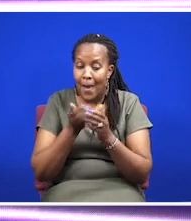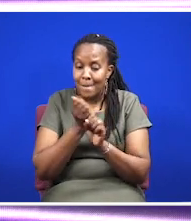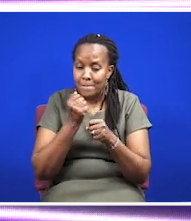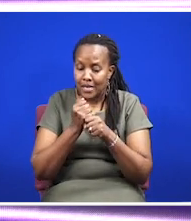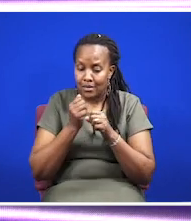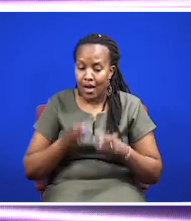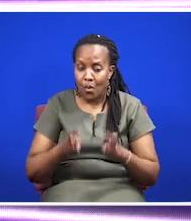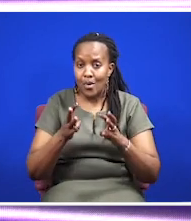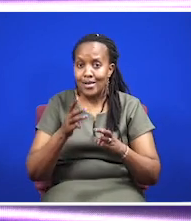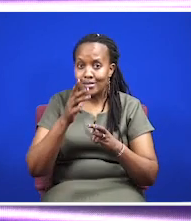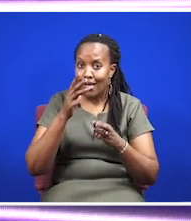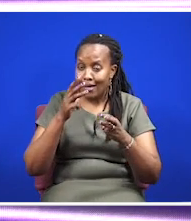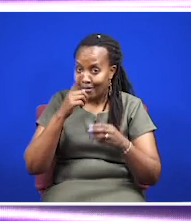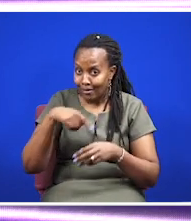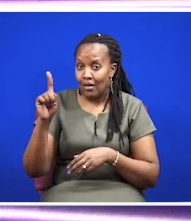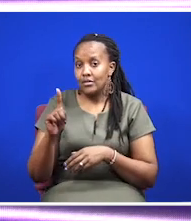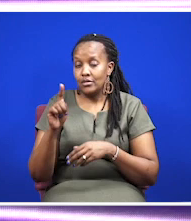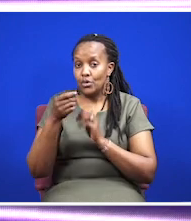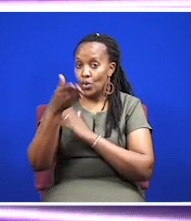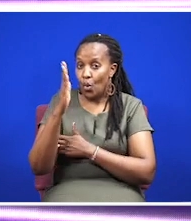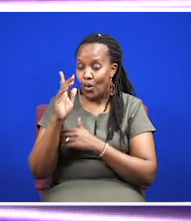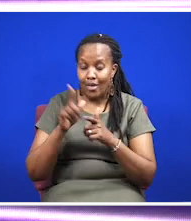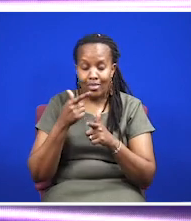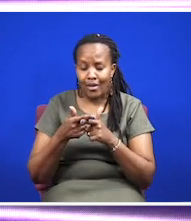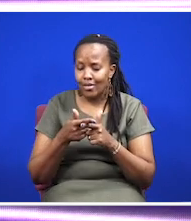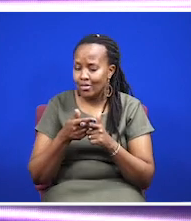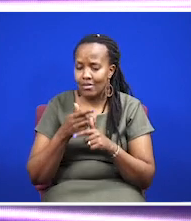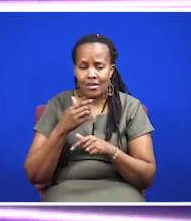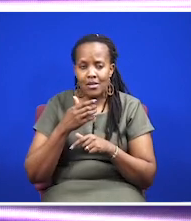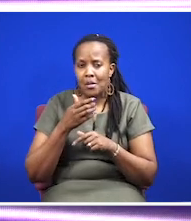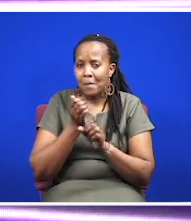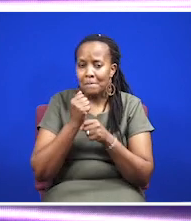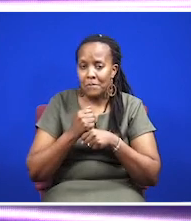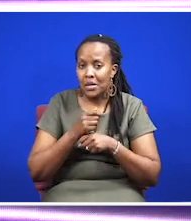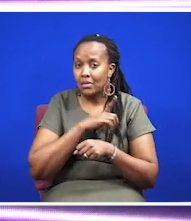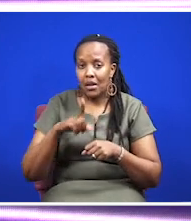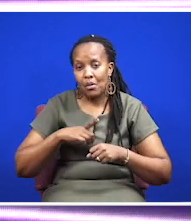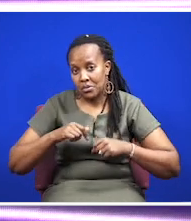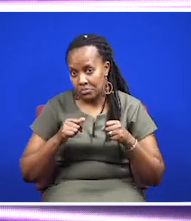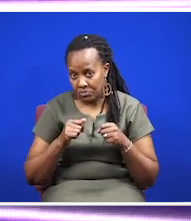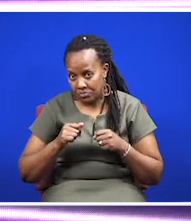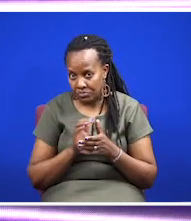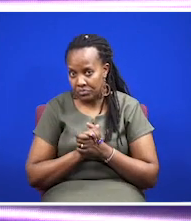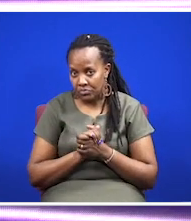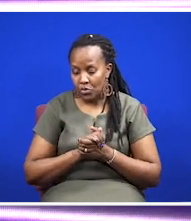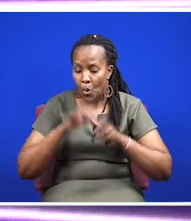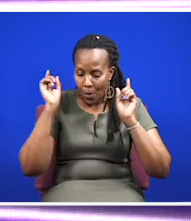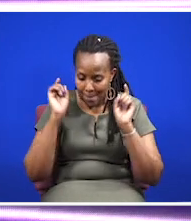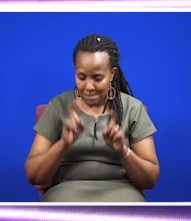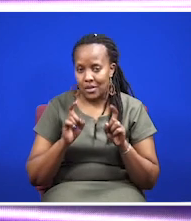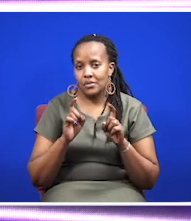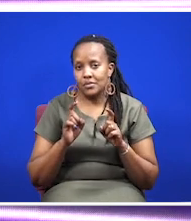are truly pleasing to the Lord. He teaches that we must ensure the pair of